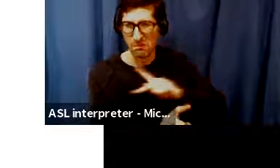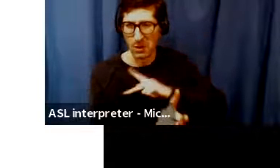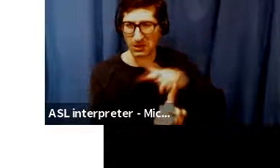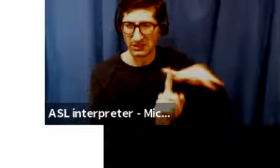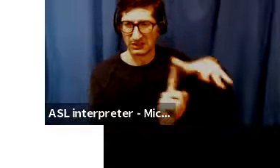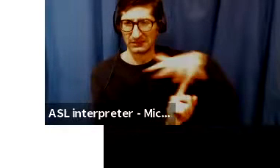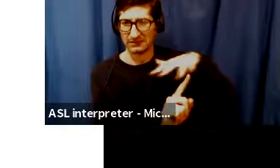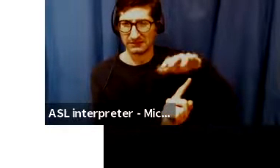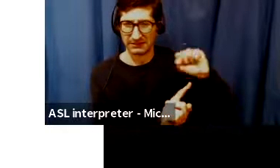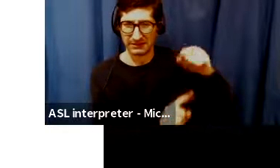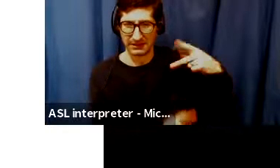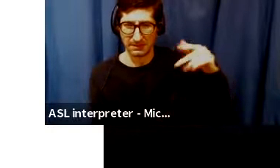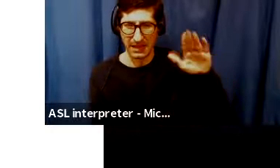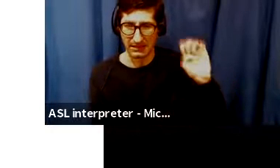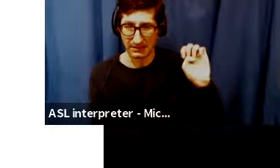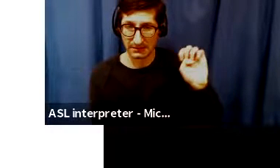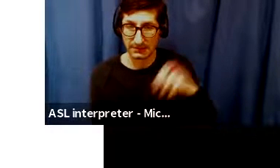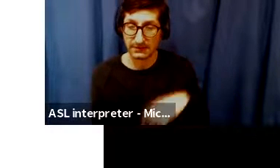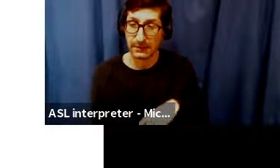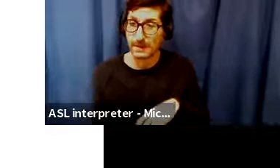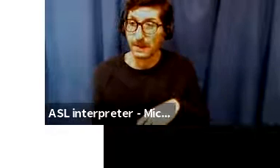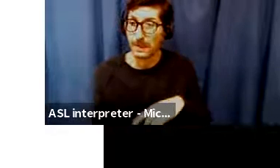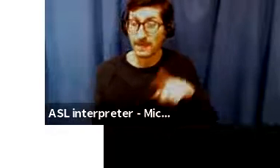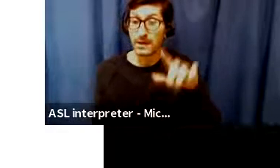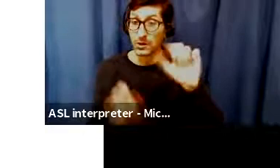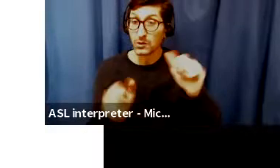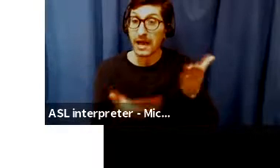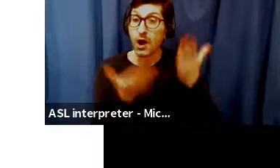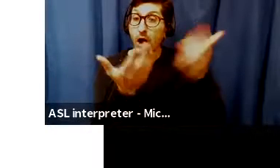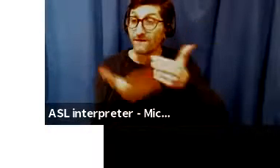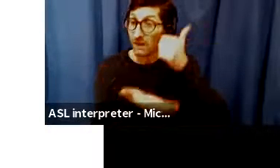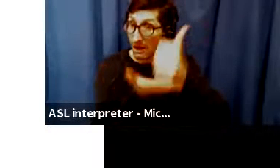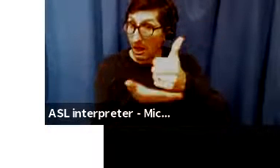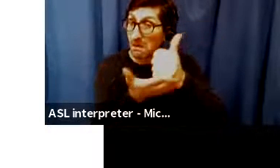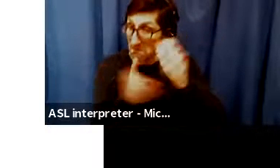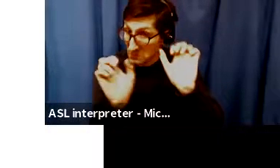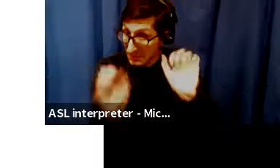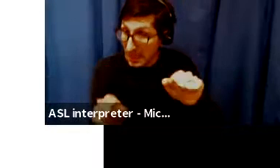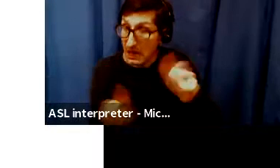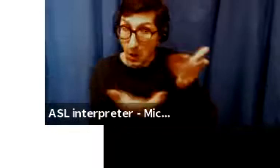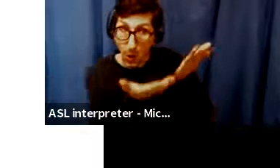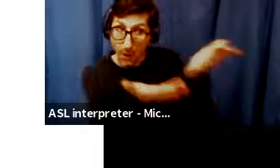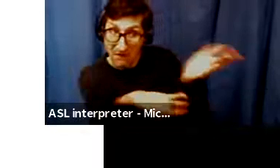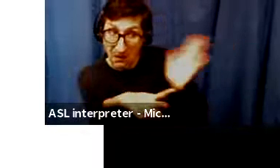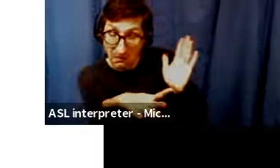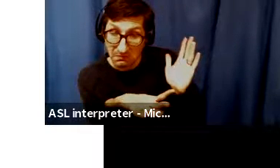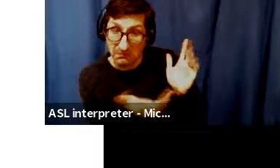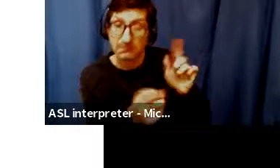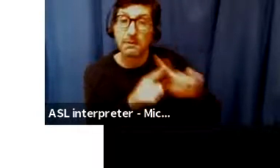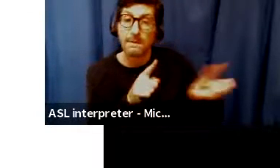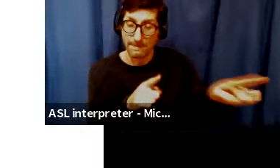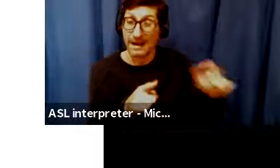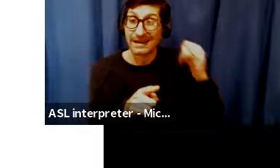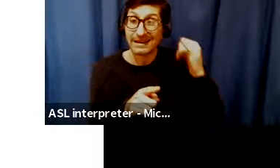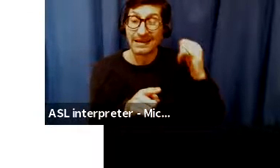you can certainly offer assistance, but let the person take your elbow